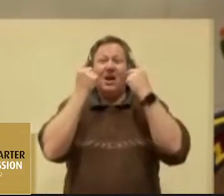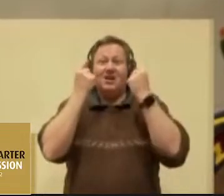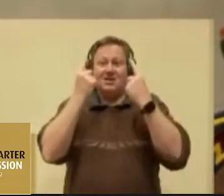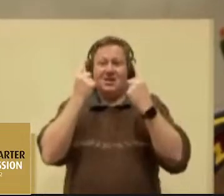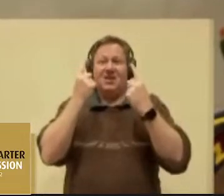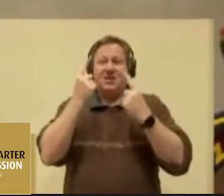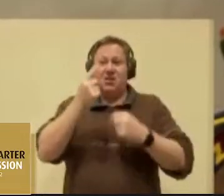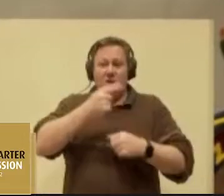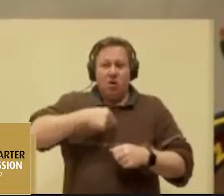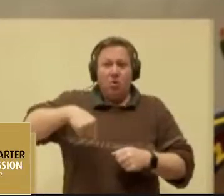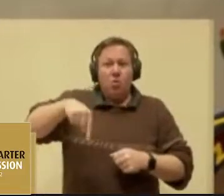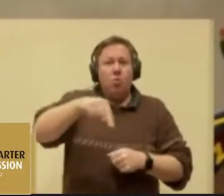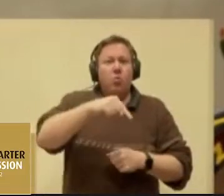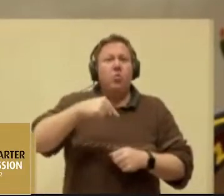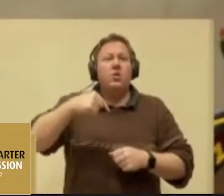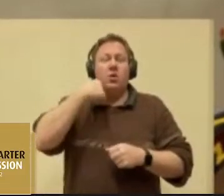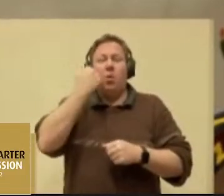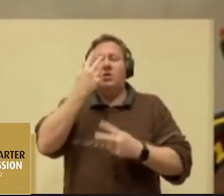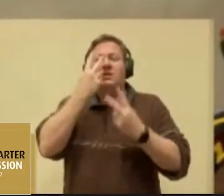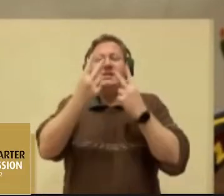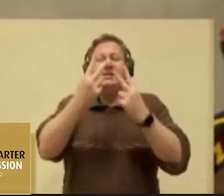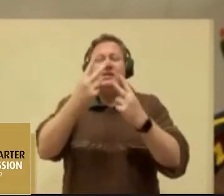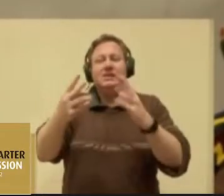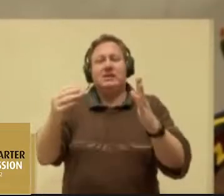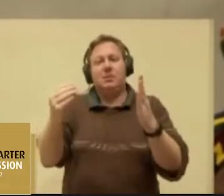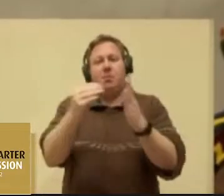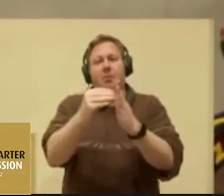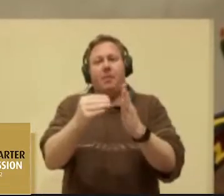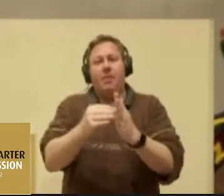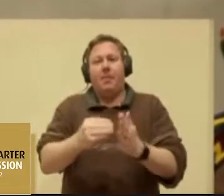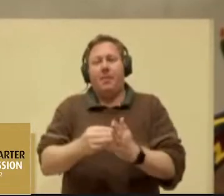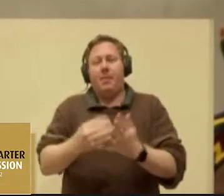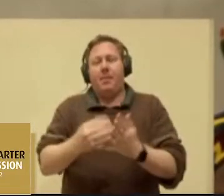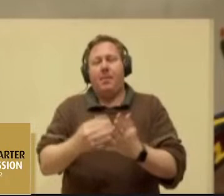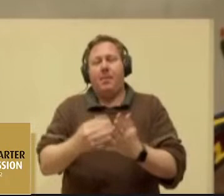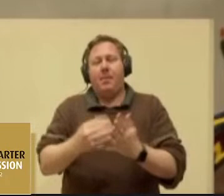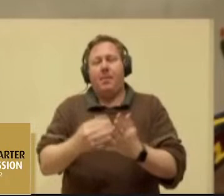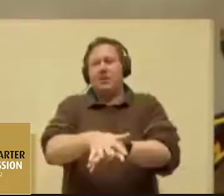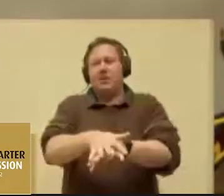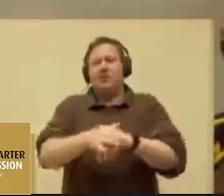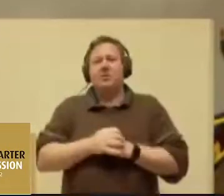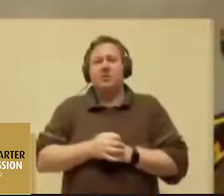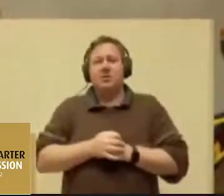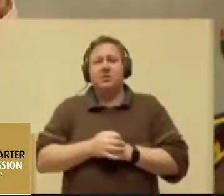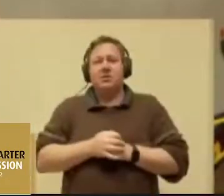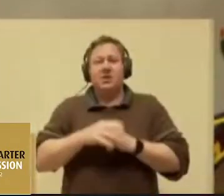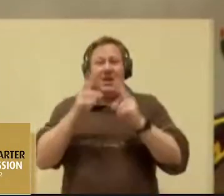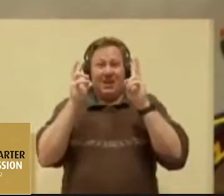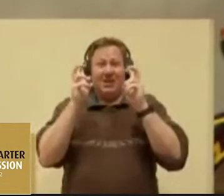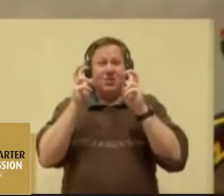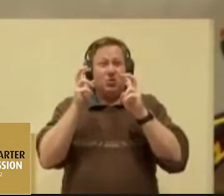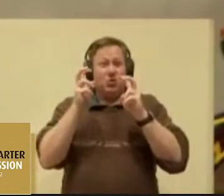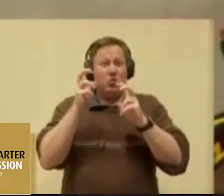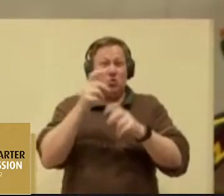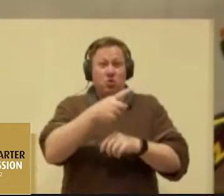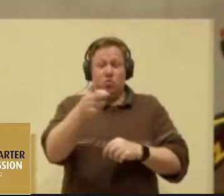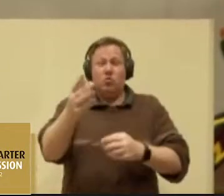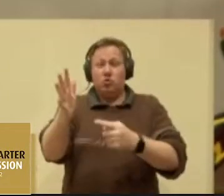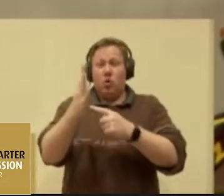we want to see implemented the issues that you have raised is not far-fetched